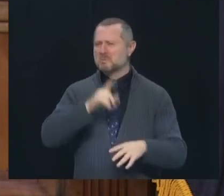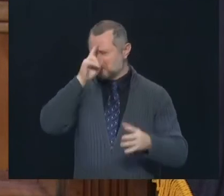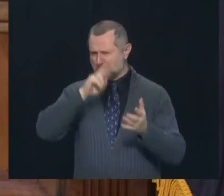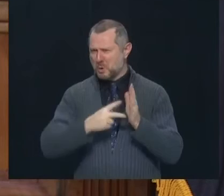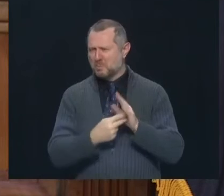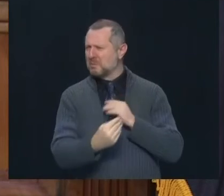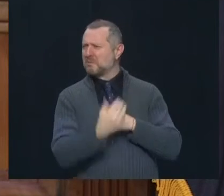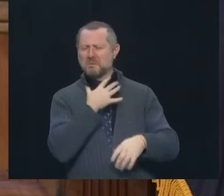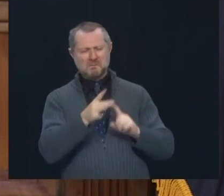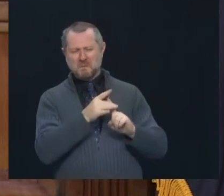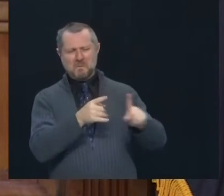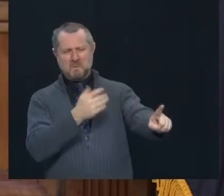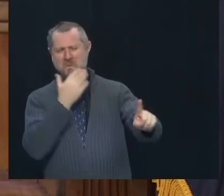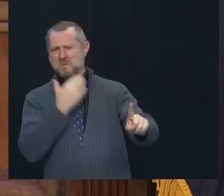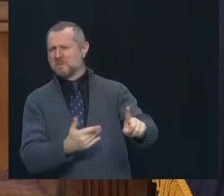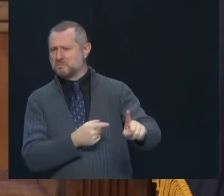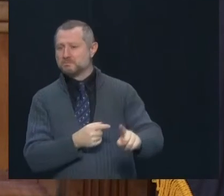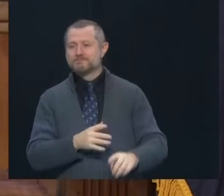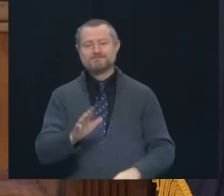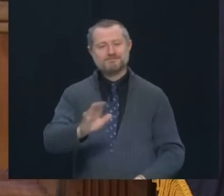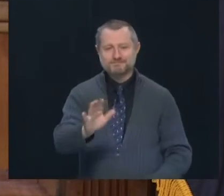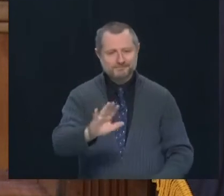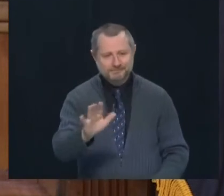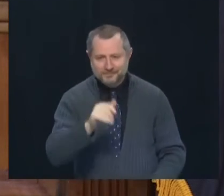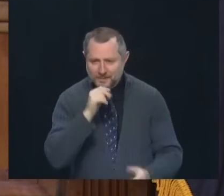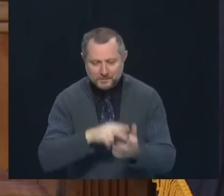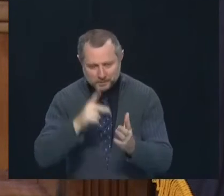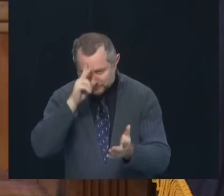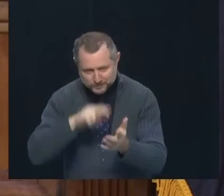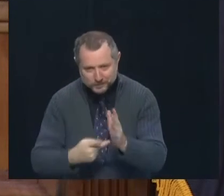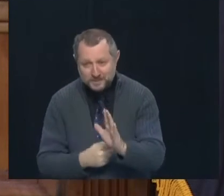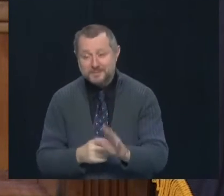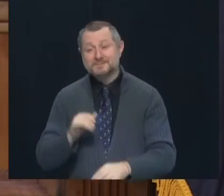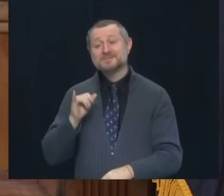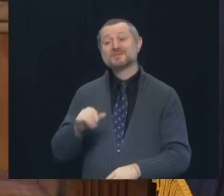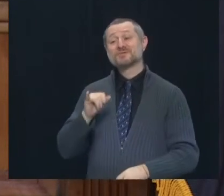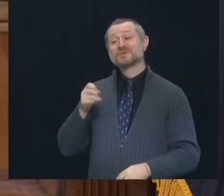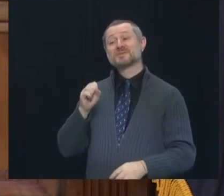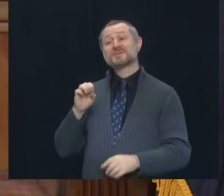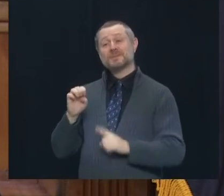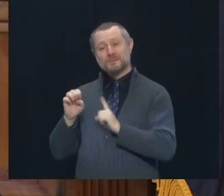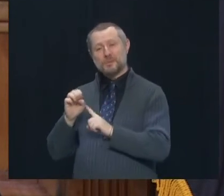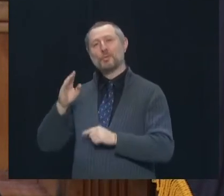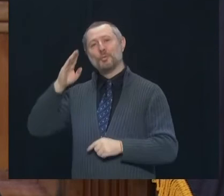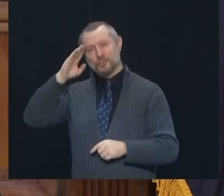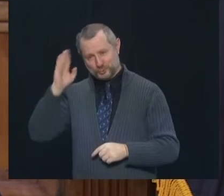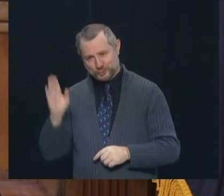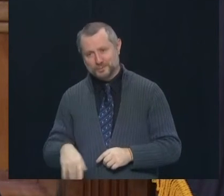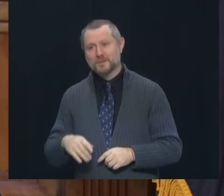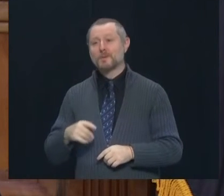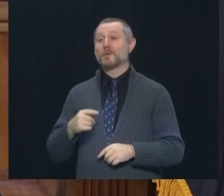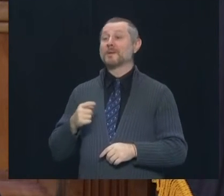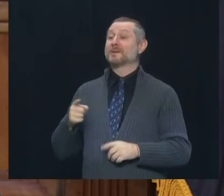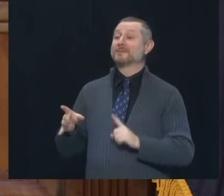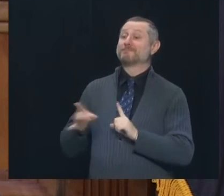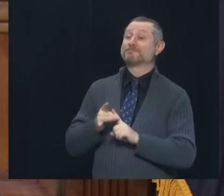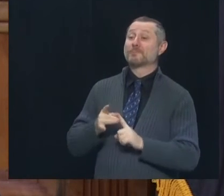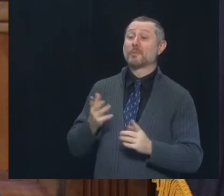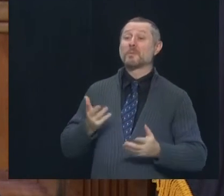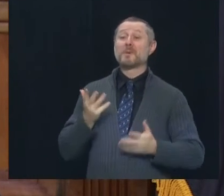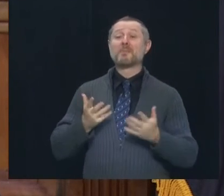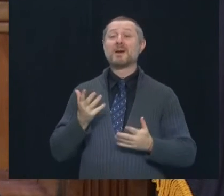It's not intentional. It's not that he knows. He was asymptomatic.